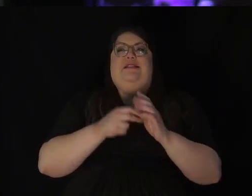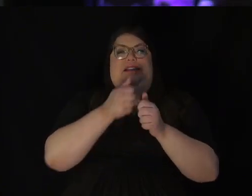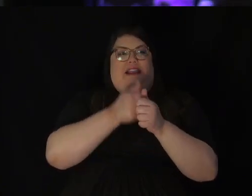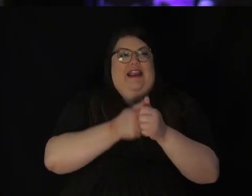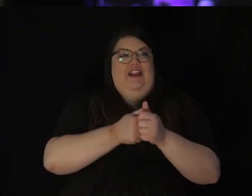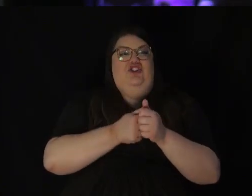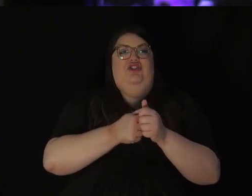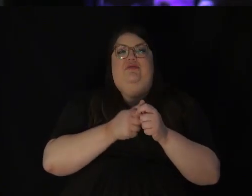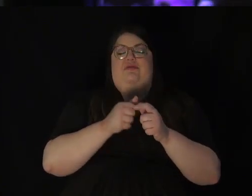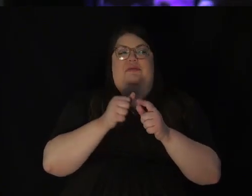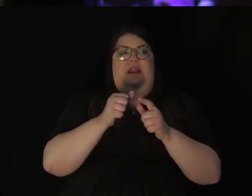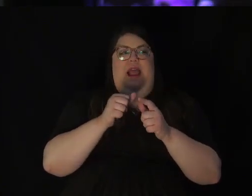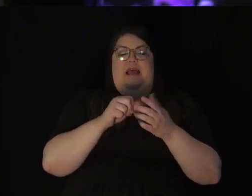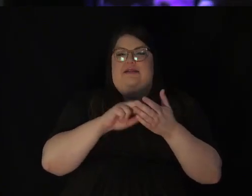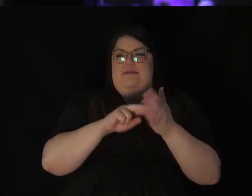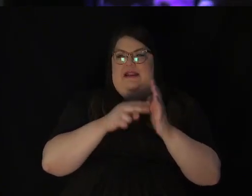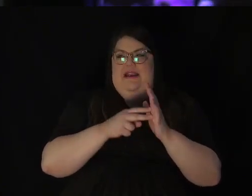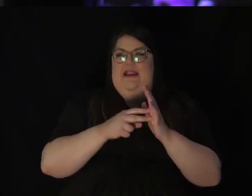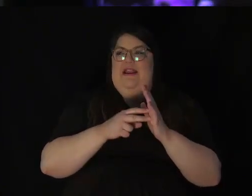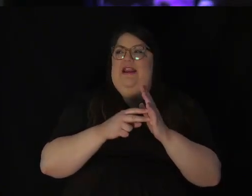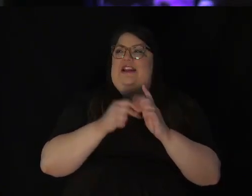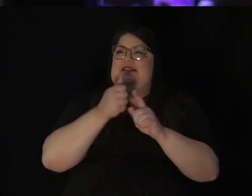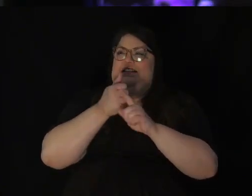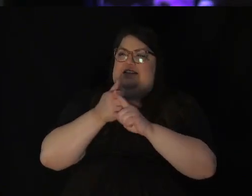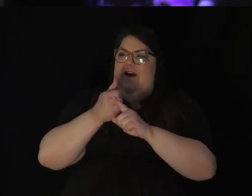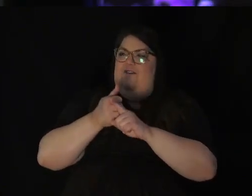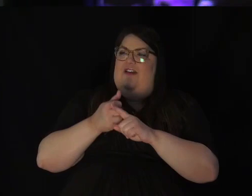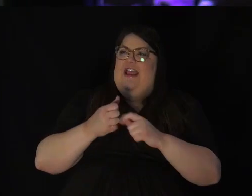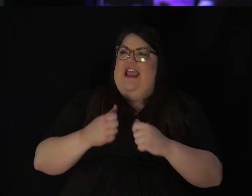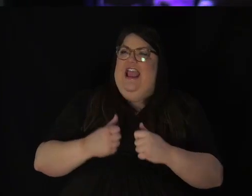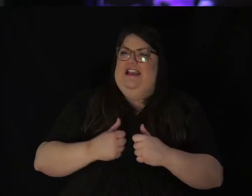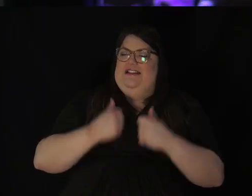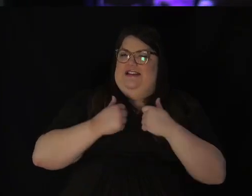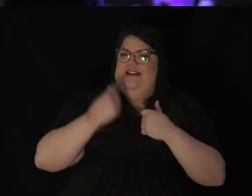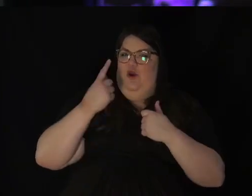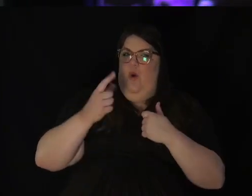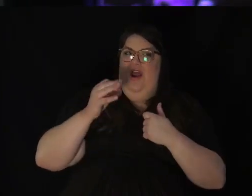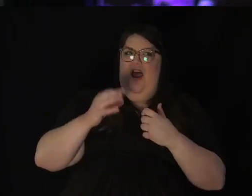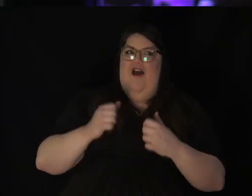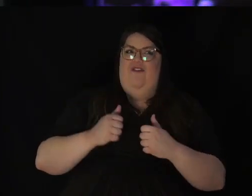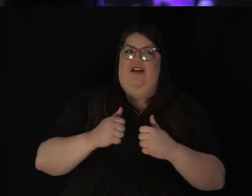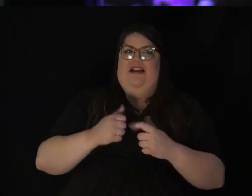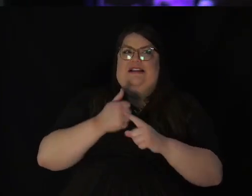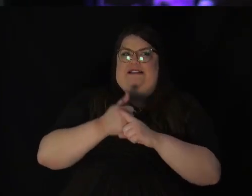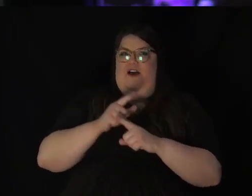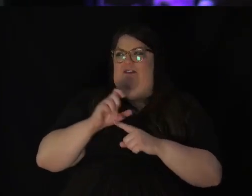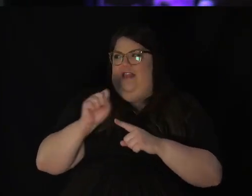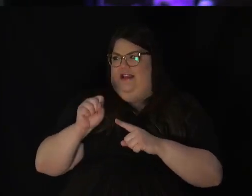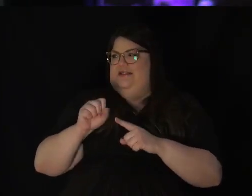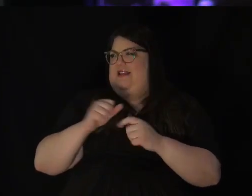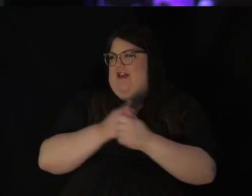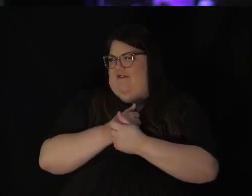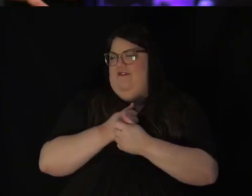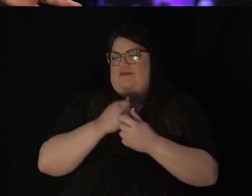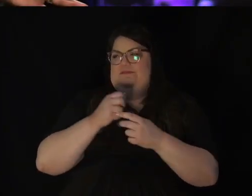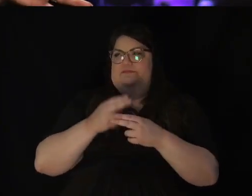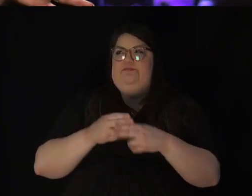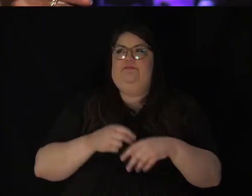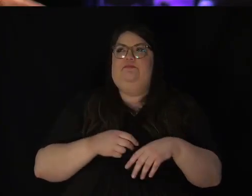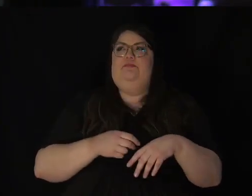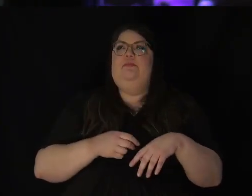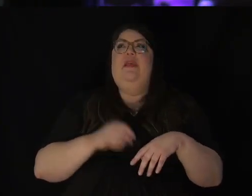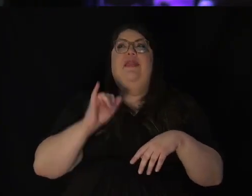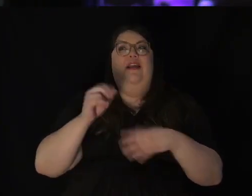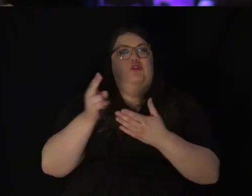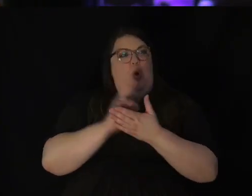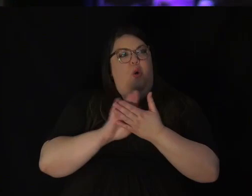say them, it comes out to be the self-existing one of selfless love. It was a holy name. And the